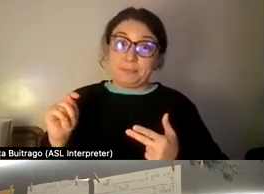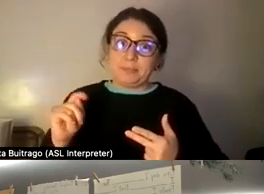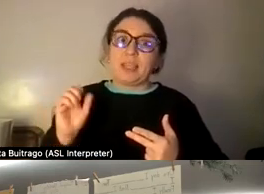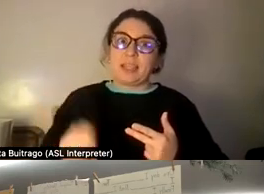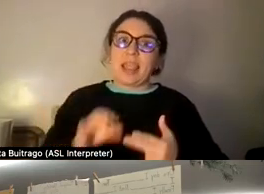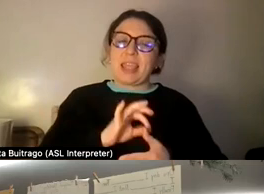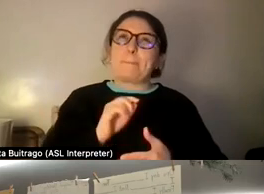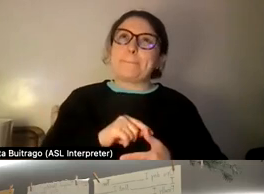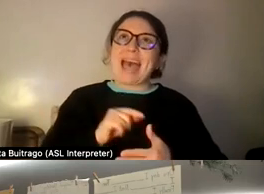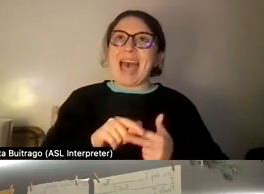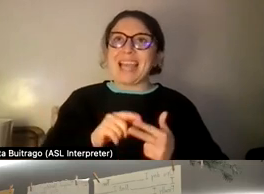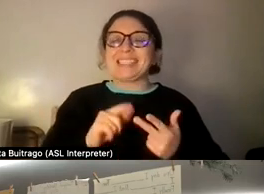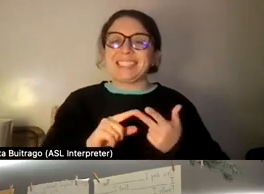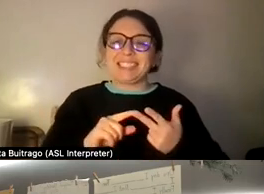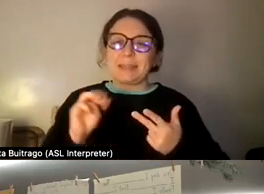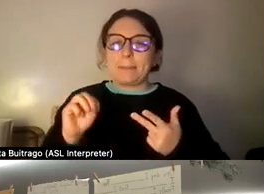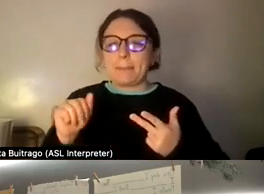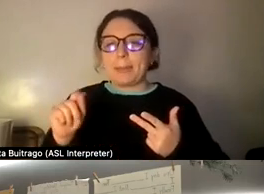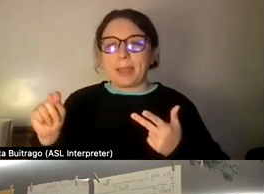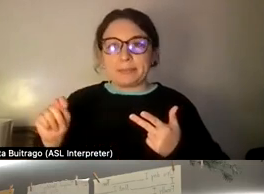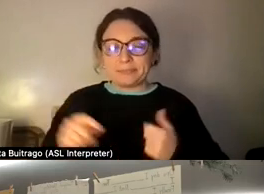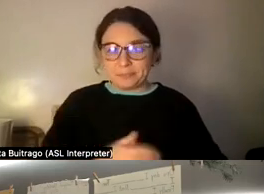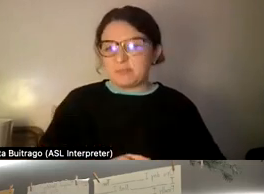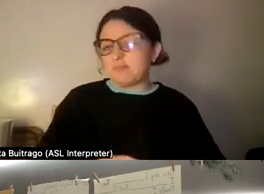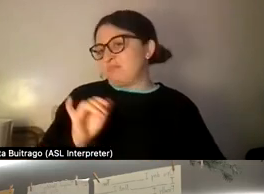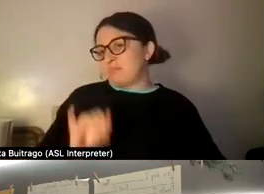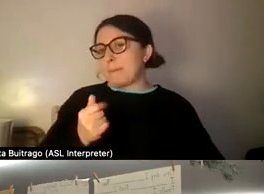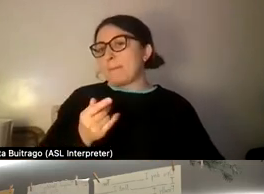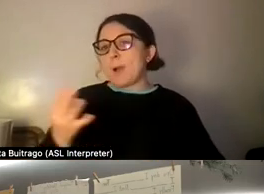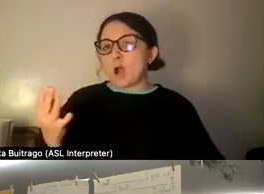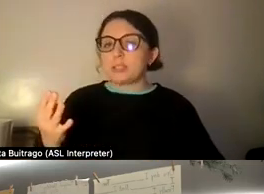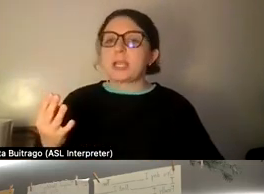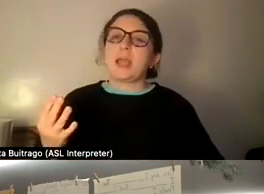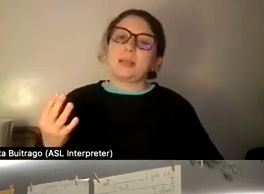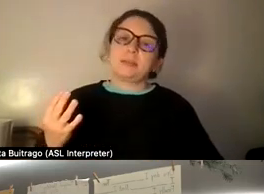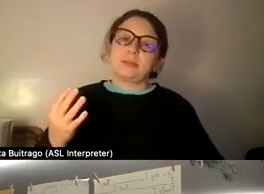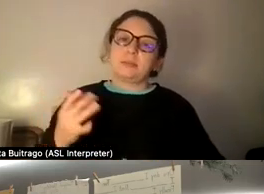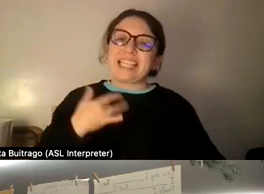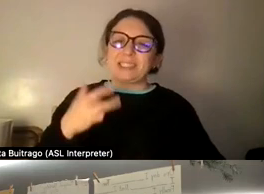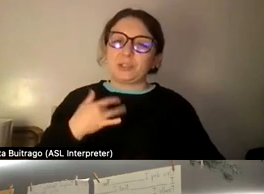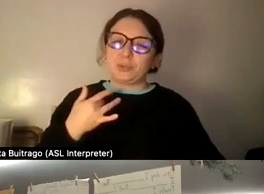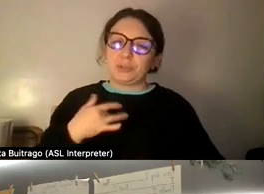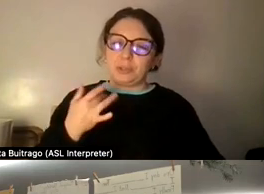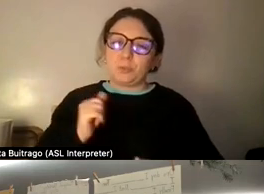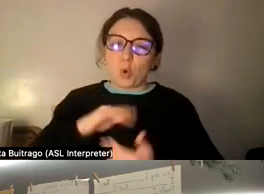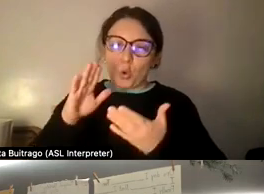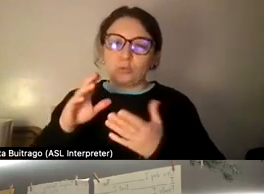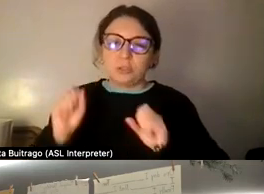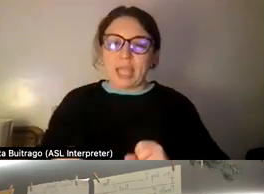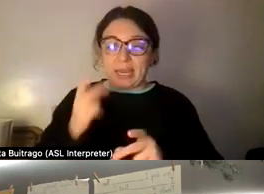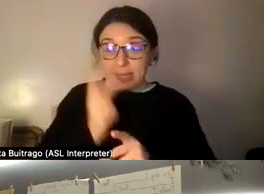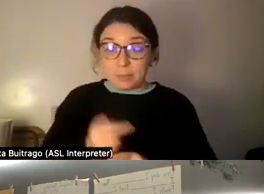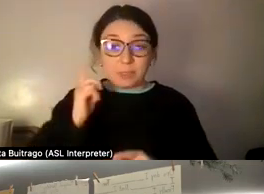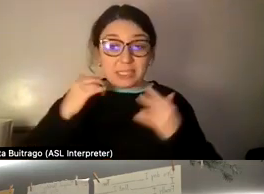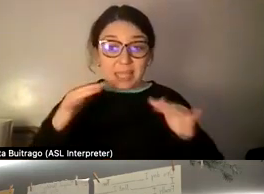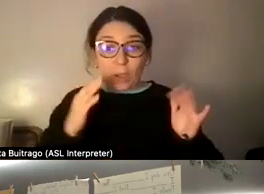mat. So that's a multi-sensory way that they can keep the sounds in order, because I don't know if